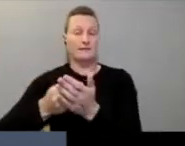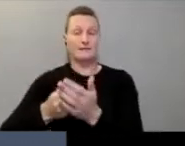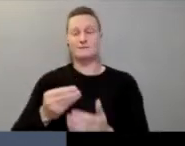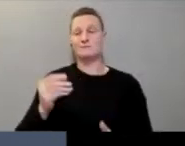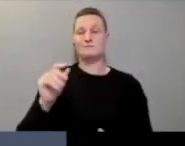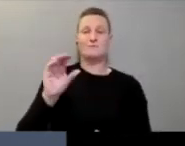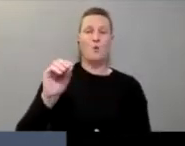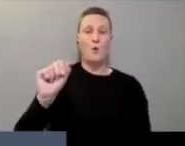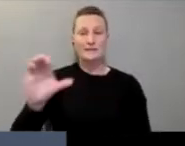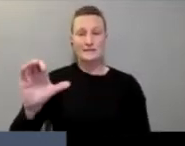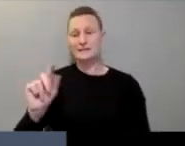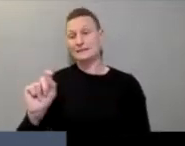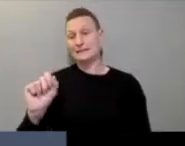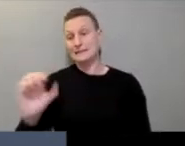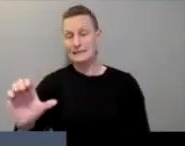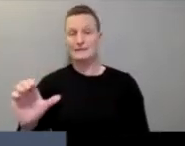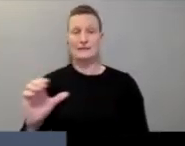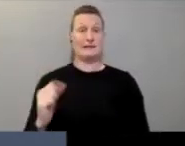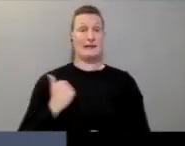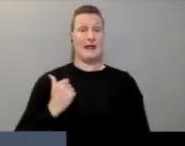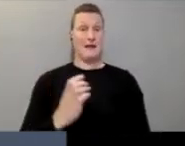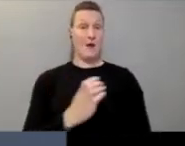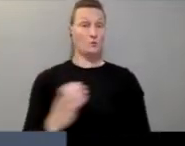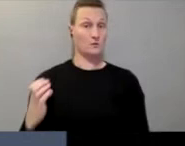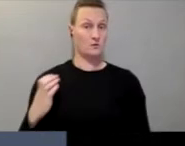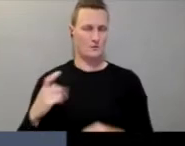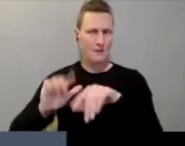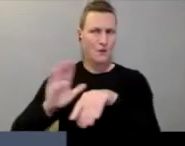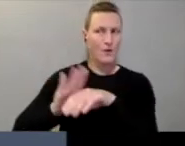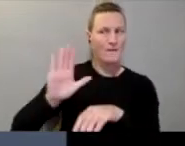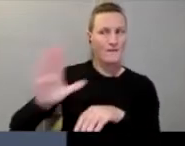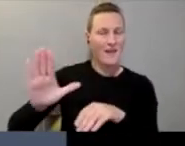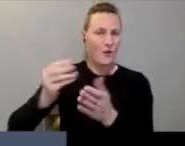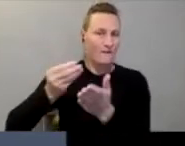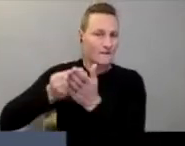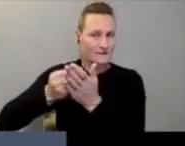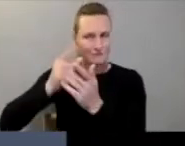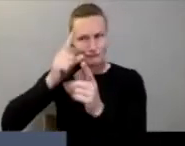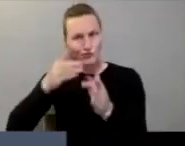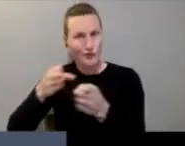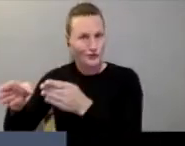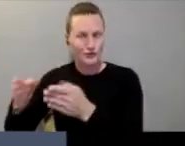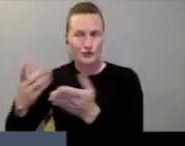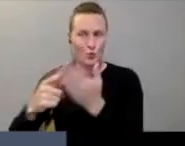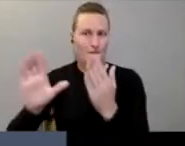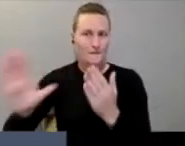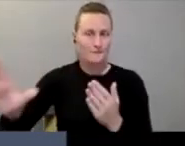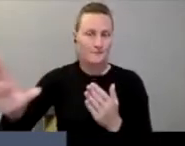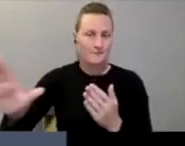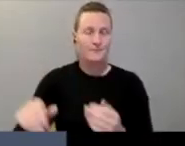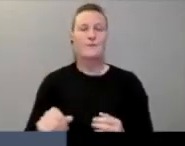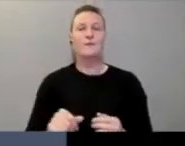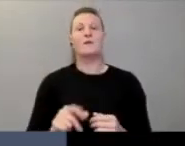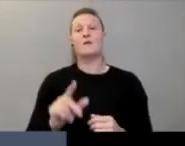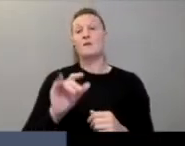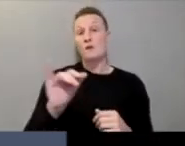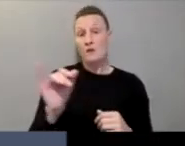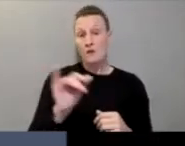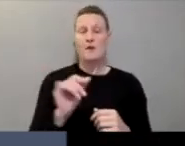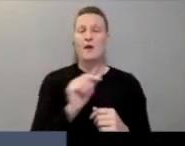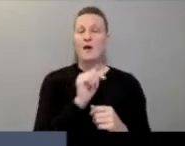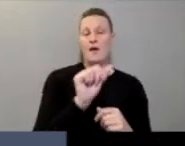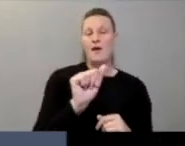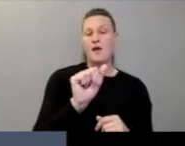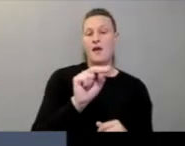what area or what their work is going to be. And then the other project is TAC Animating Streets, which